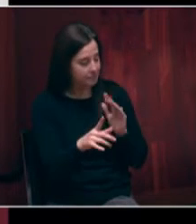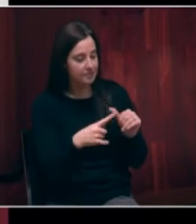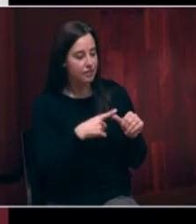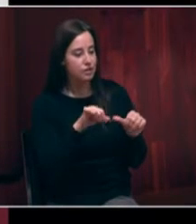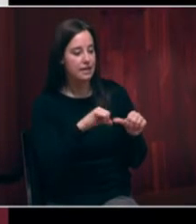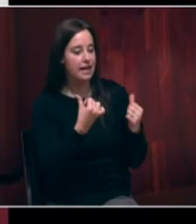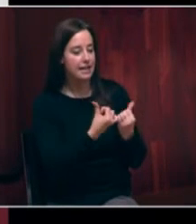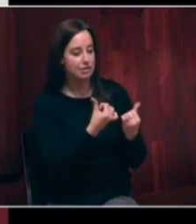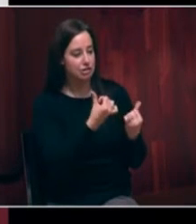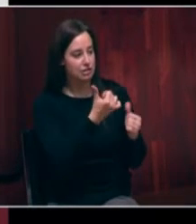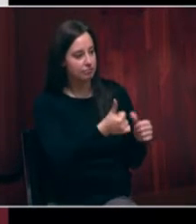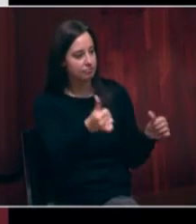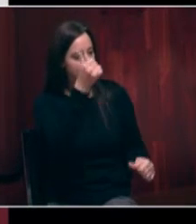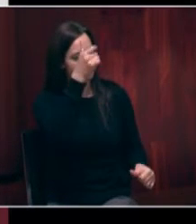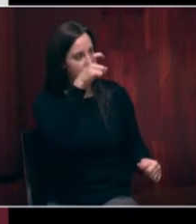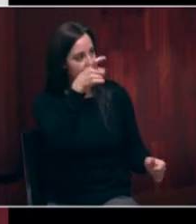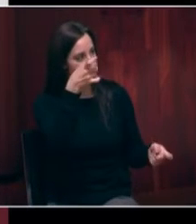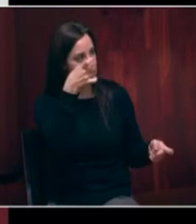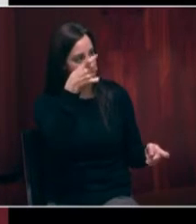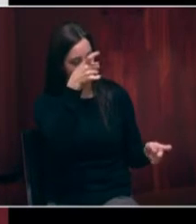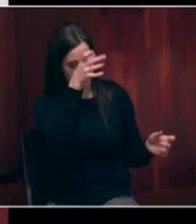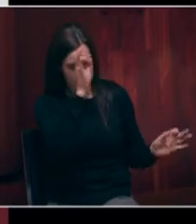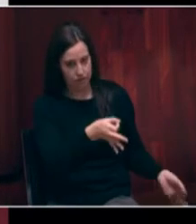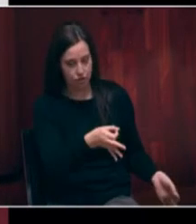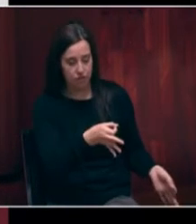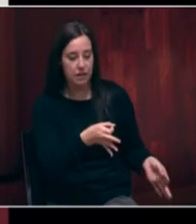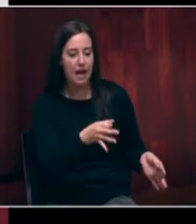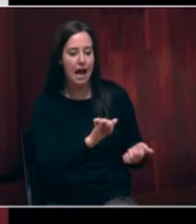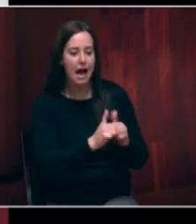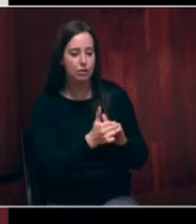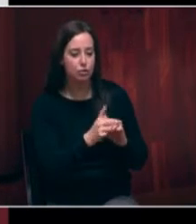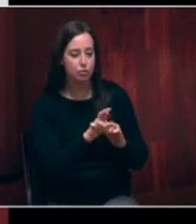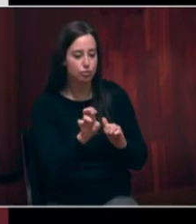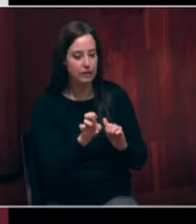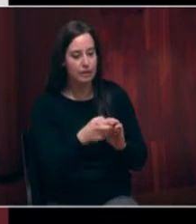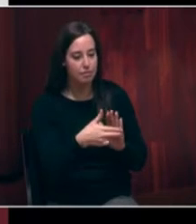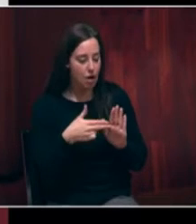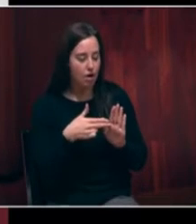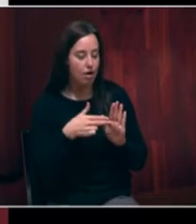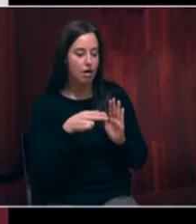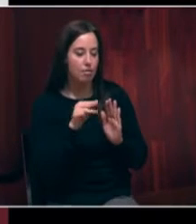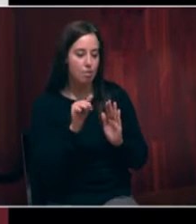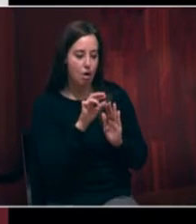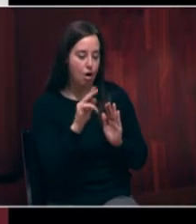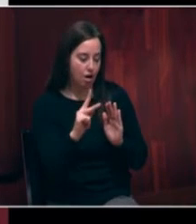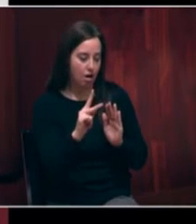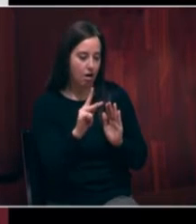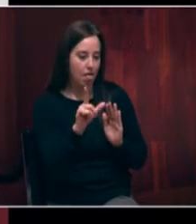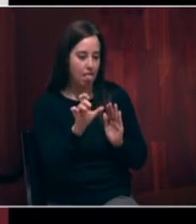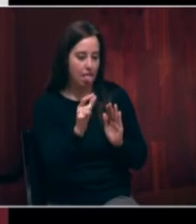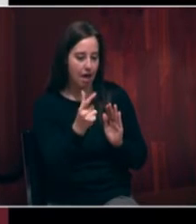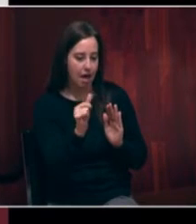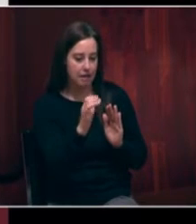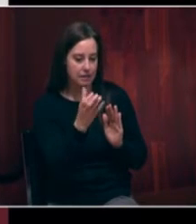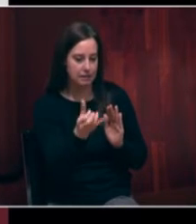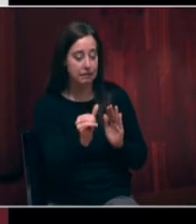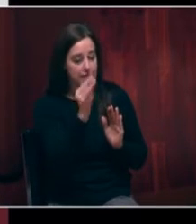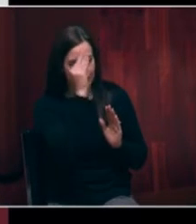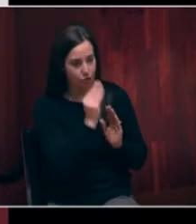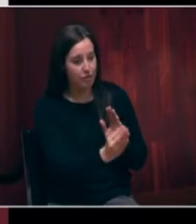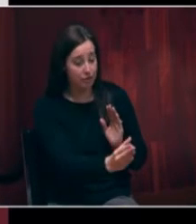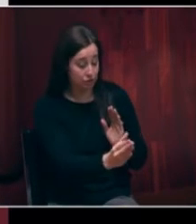need to make a management decision about remarking legacy information. The policy is pretty clear on it. It says that legacy information needs